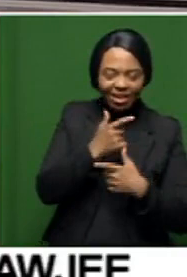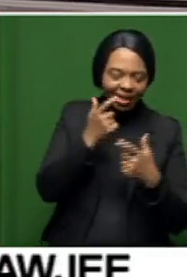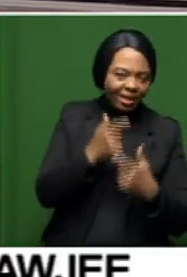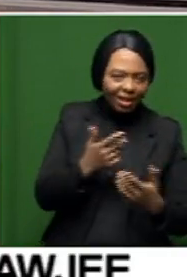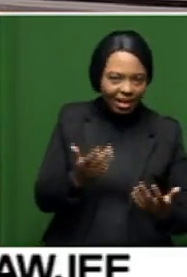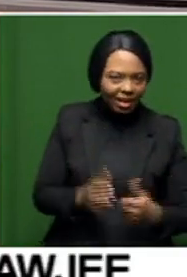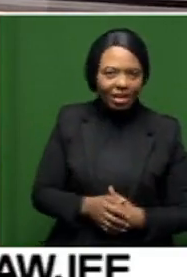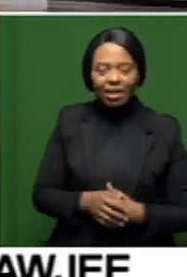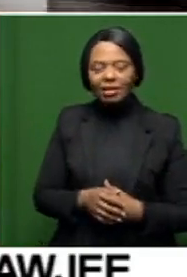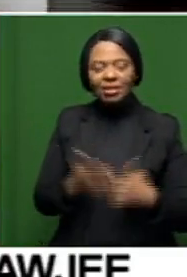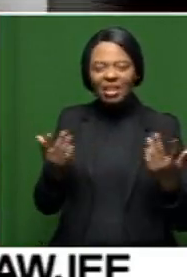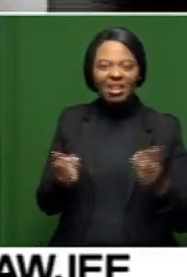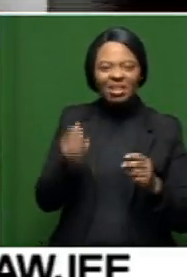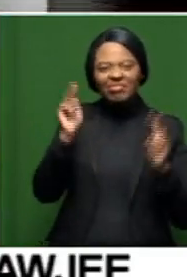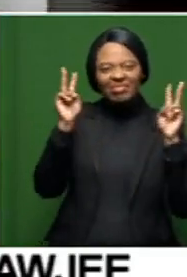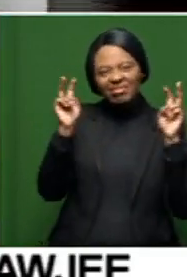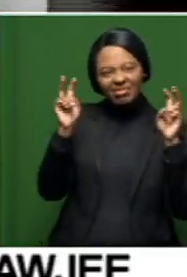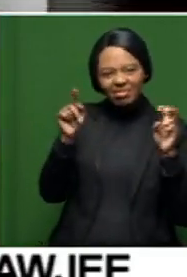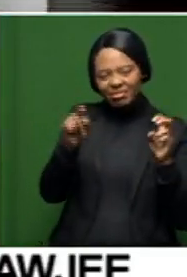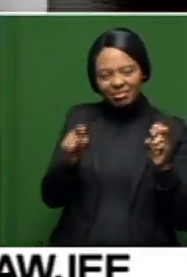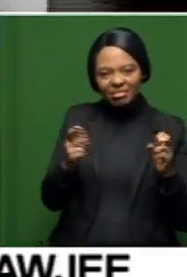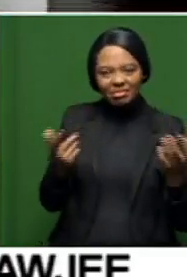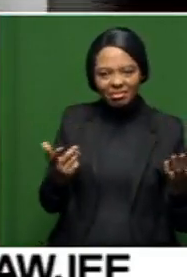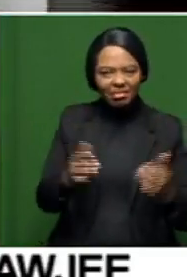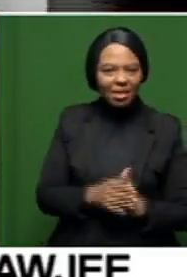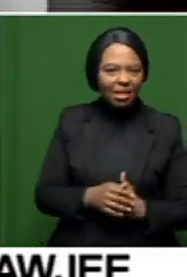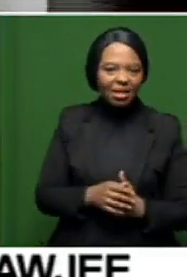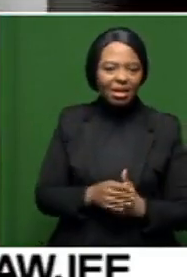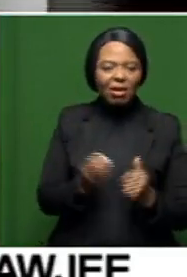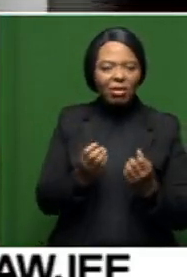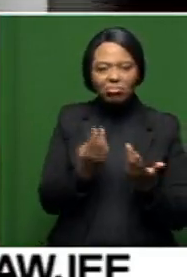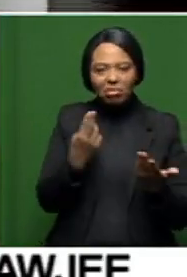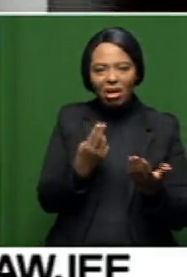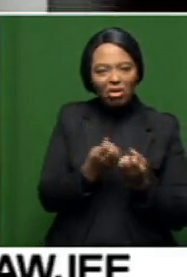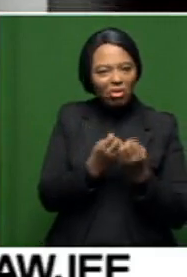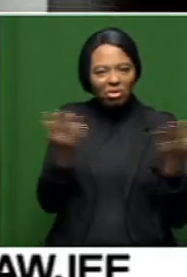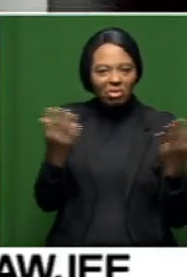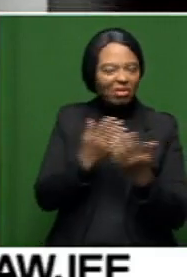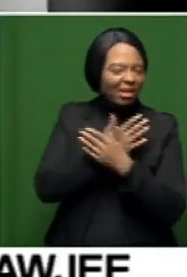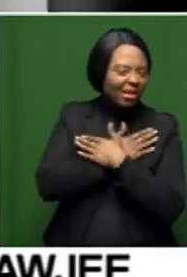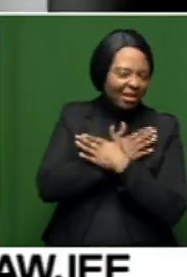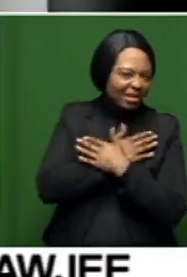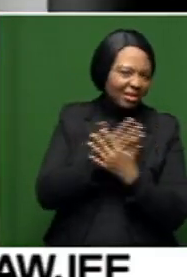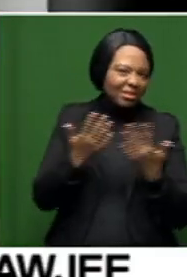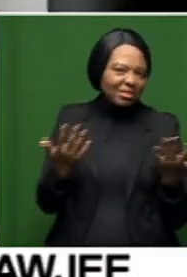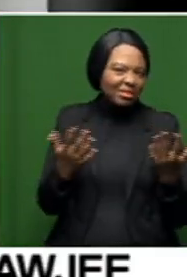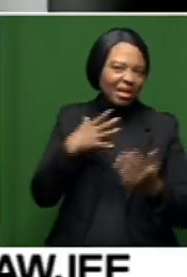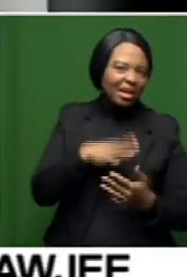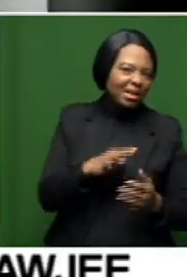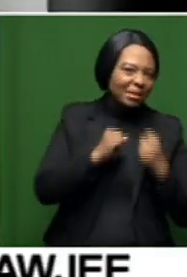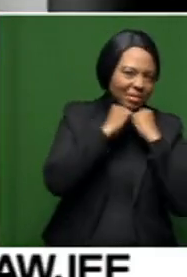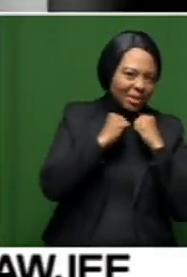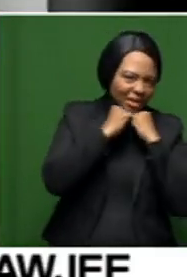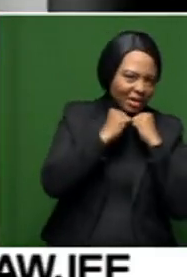this is one of the chapters, I think, that may or may not win or lose me a lot of love from other parents and I